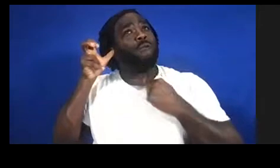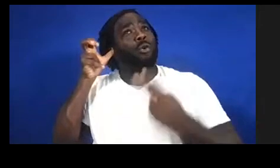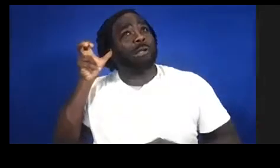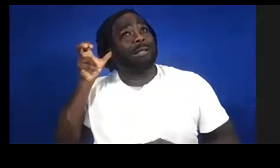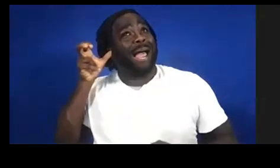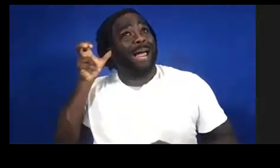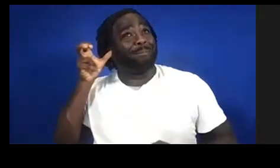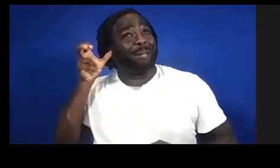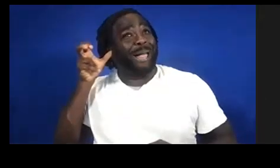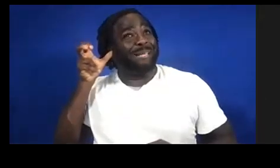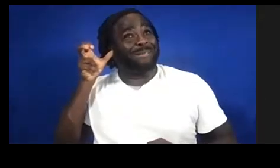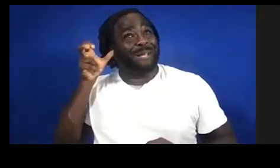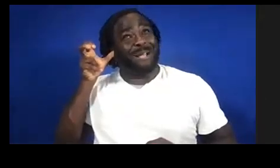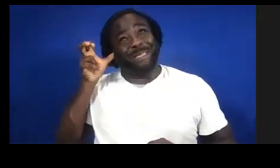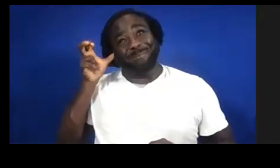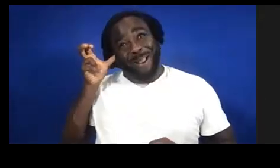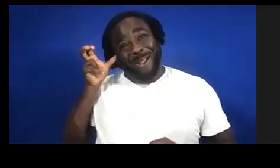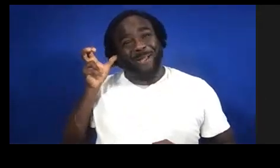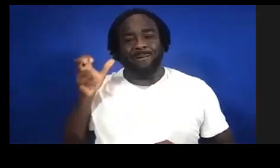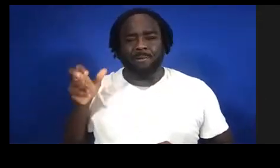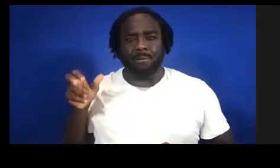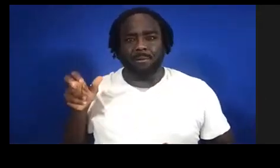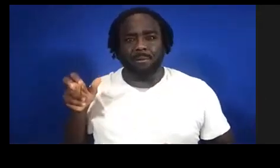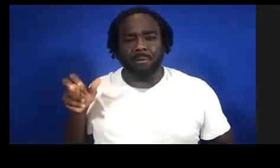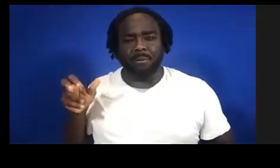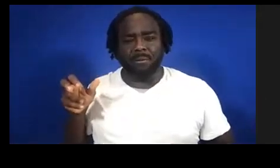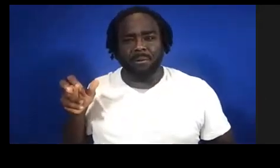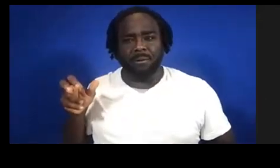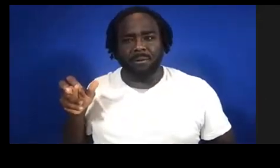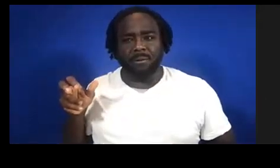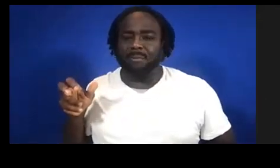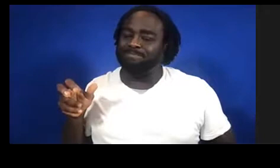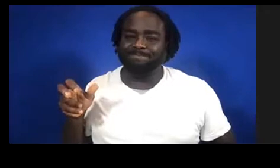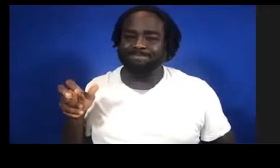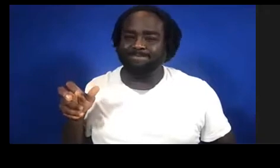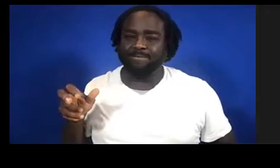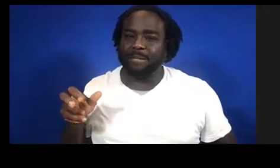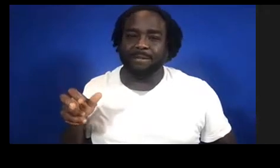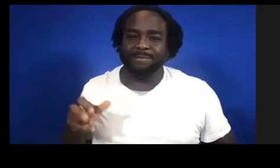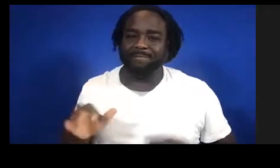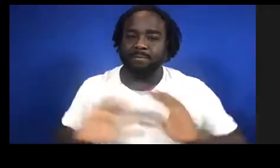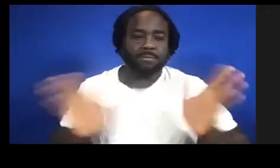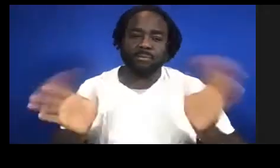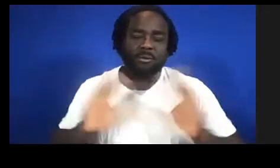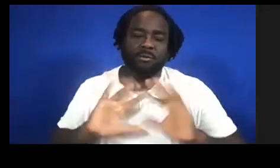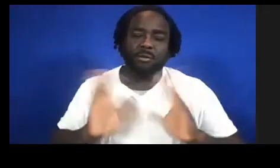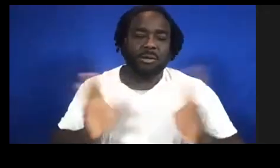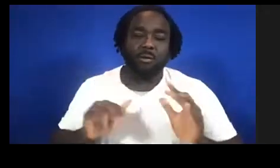moving like a black man, but then they hear this little white girl and her voice. Y'all imagine.